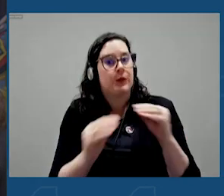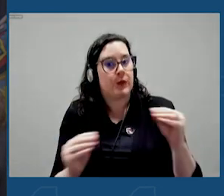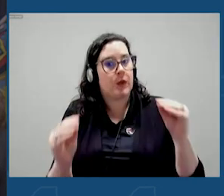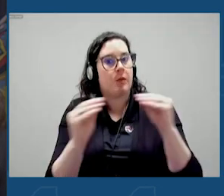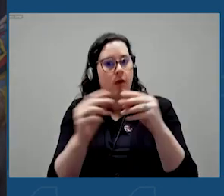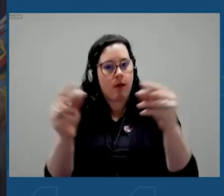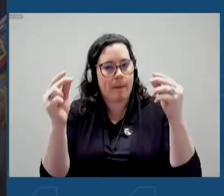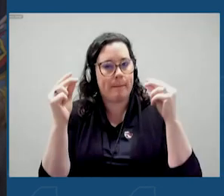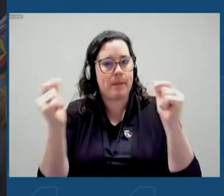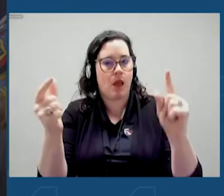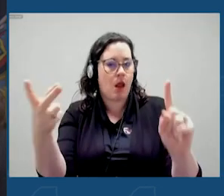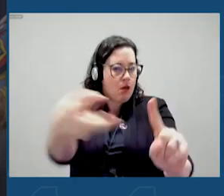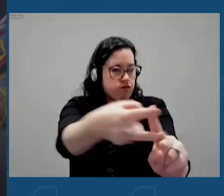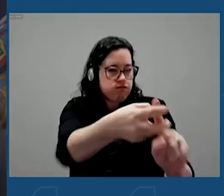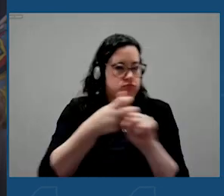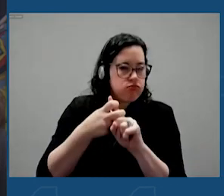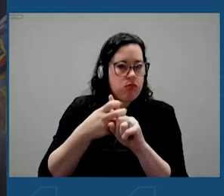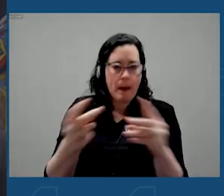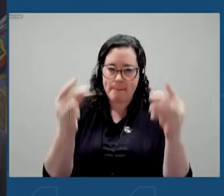apprehensions